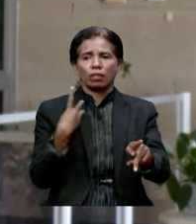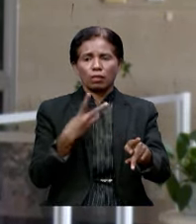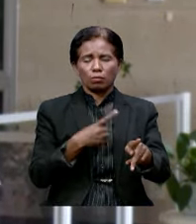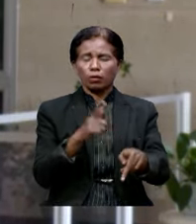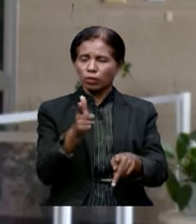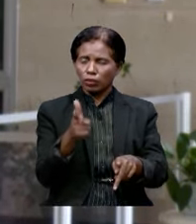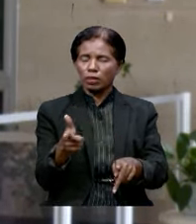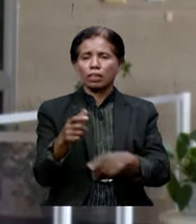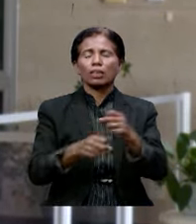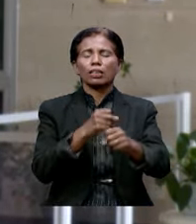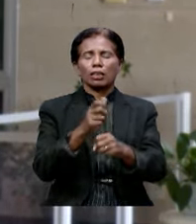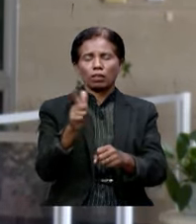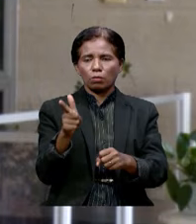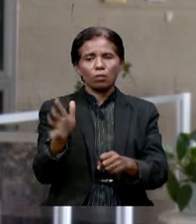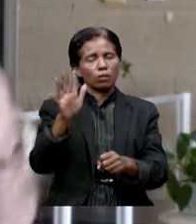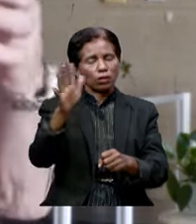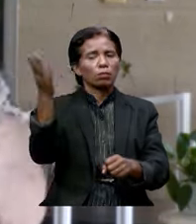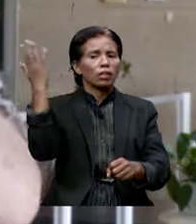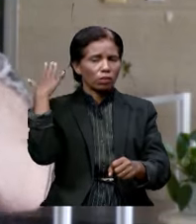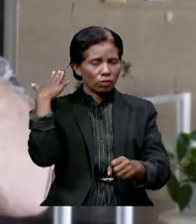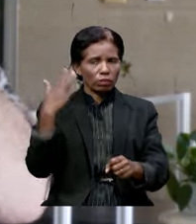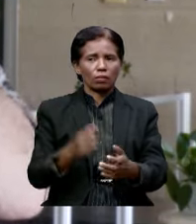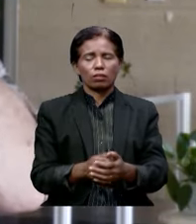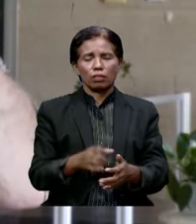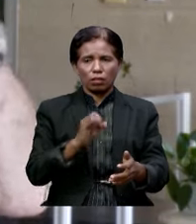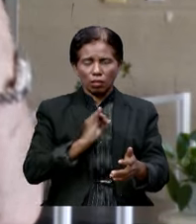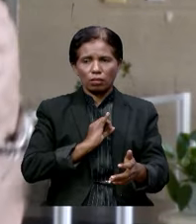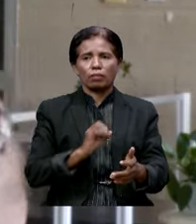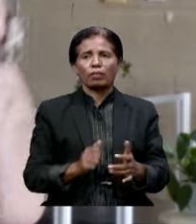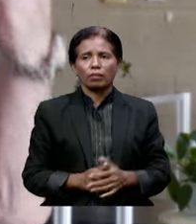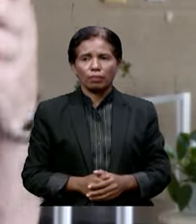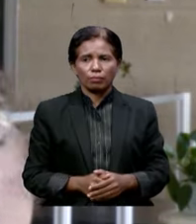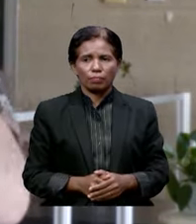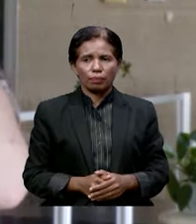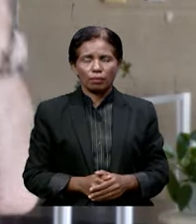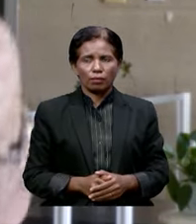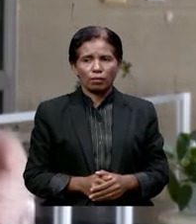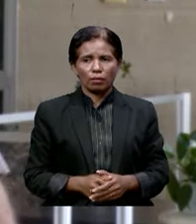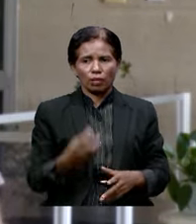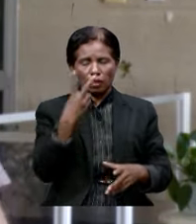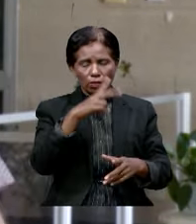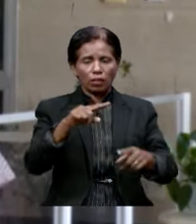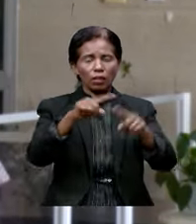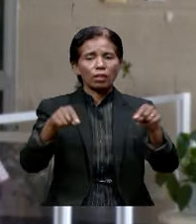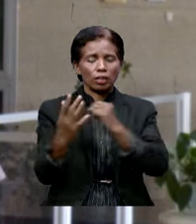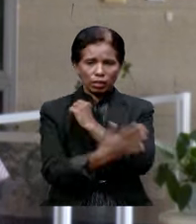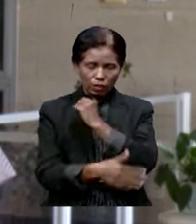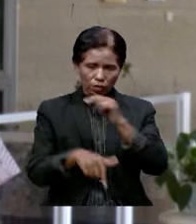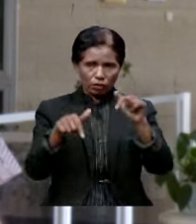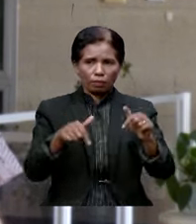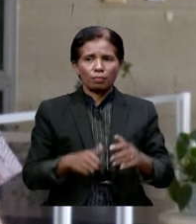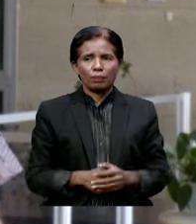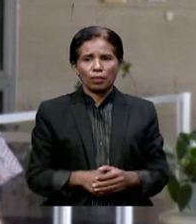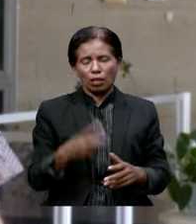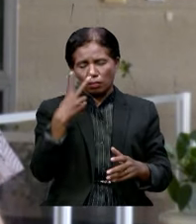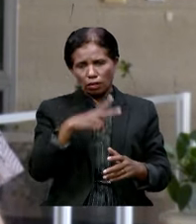ago, were little ones, and now they are adult, they're running the country. Wonderful also